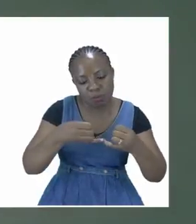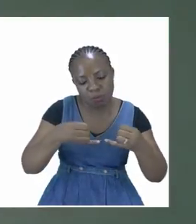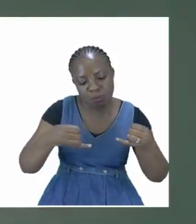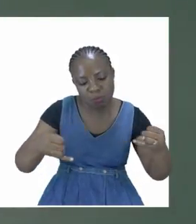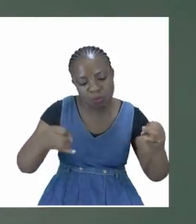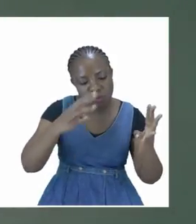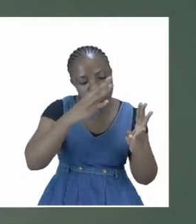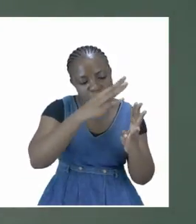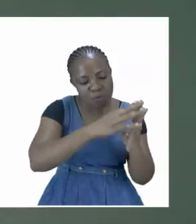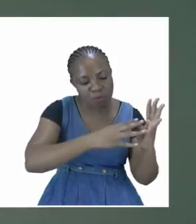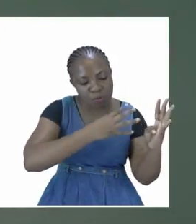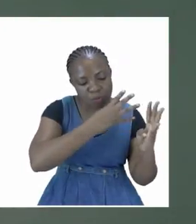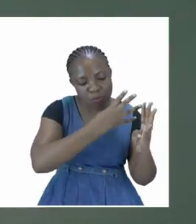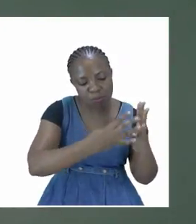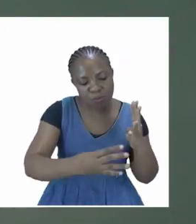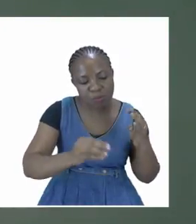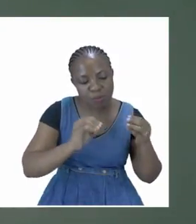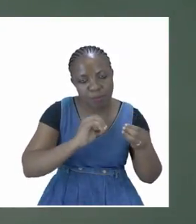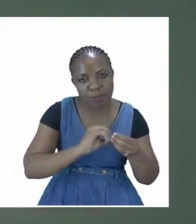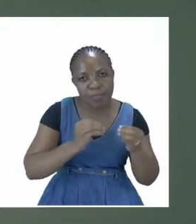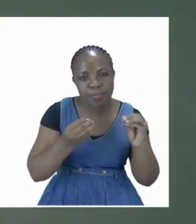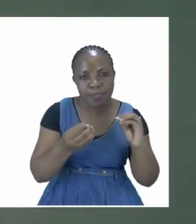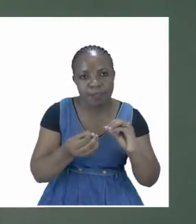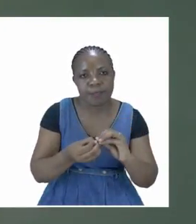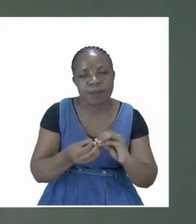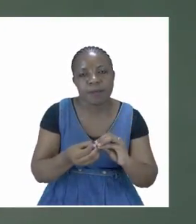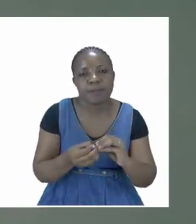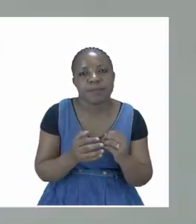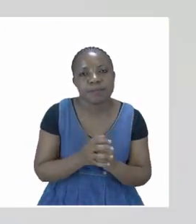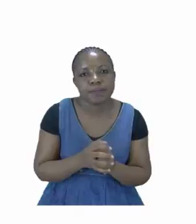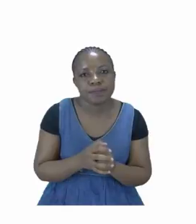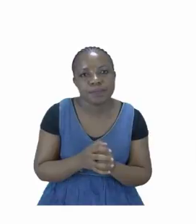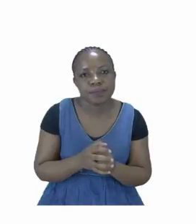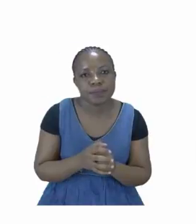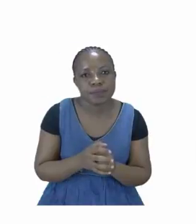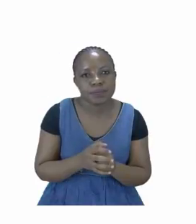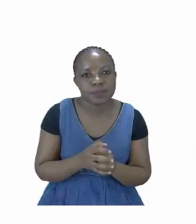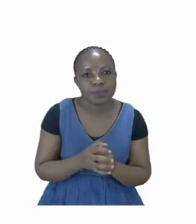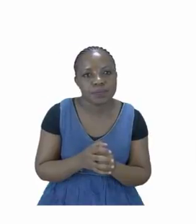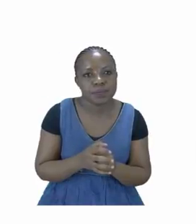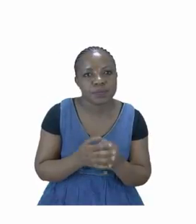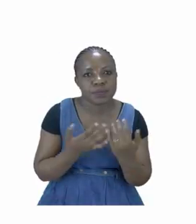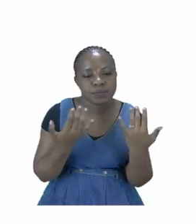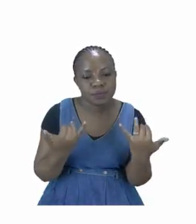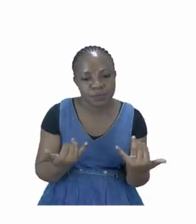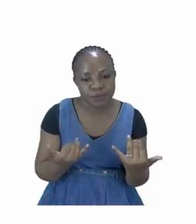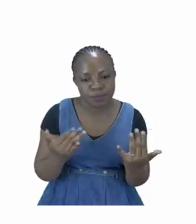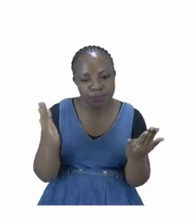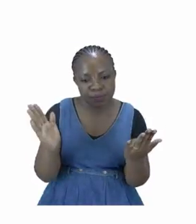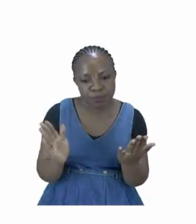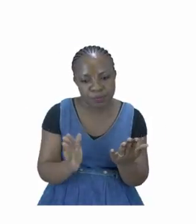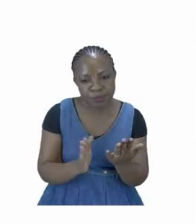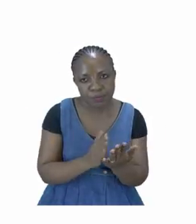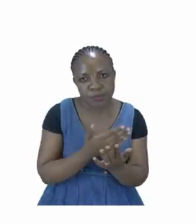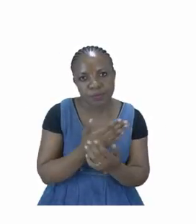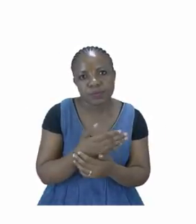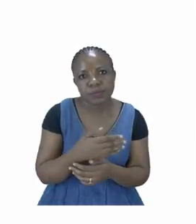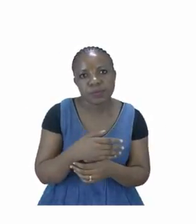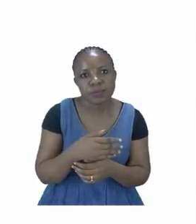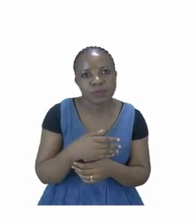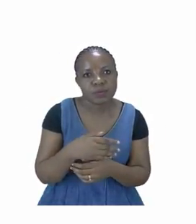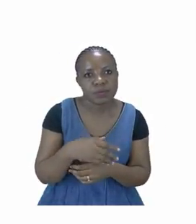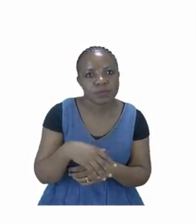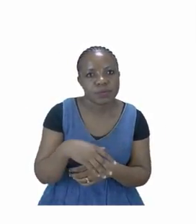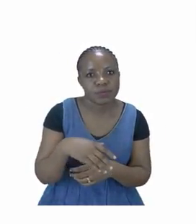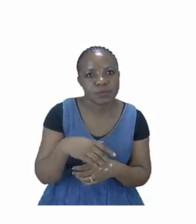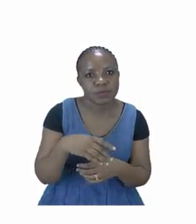3s. Now let us go to the next one on page 25. On page 25, we are going